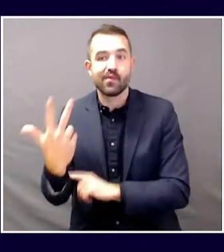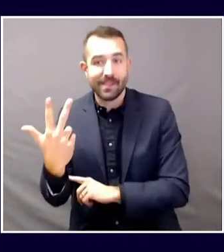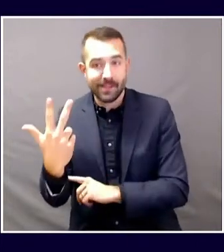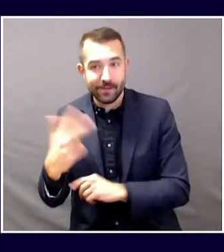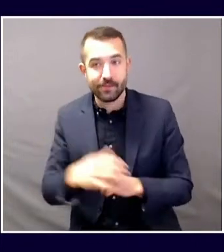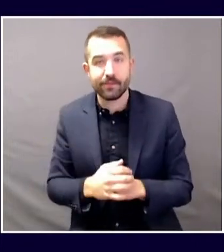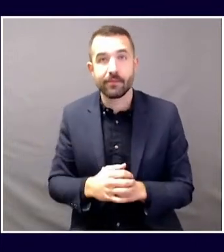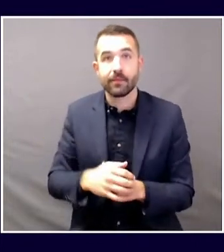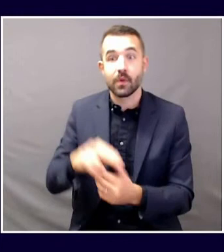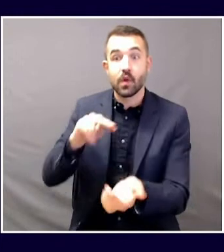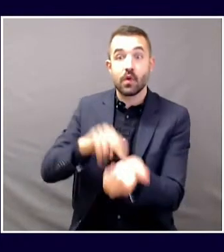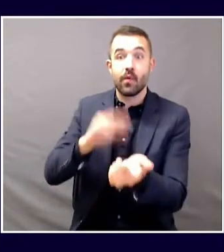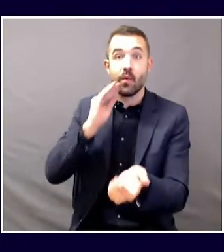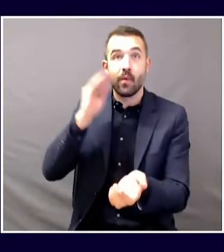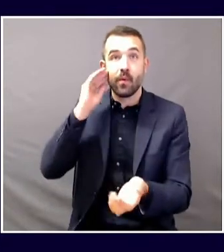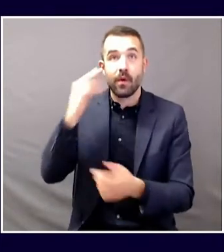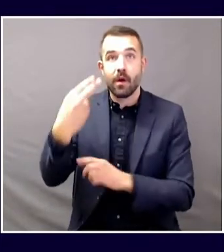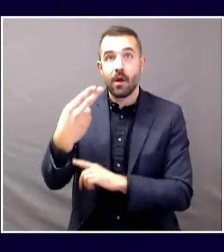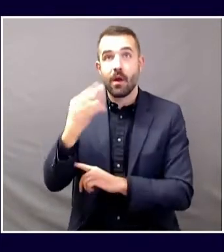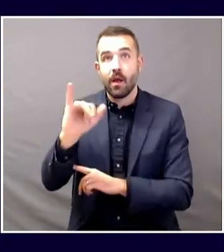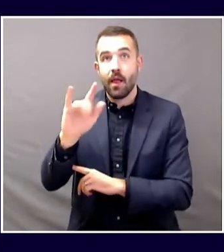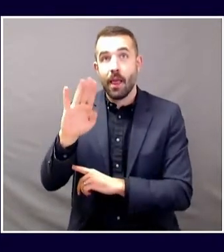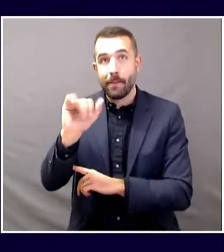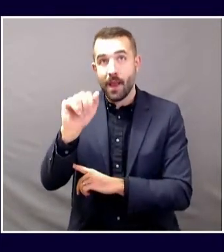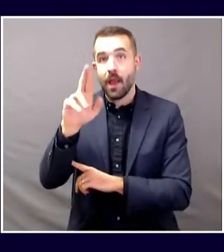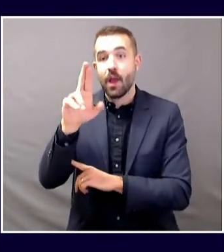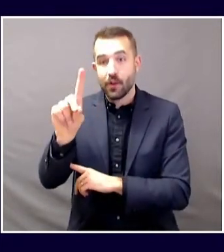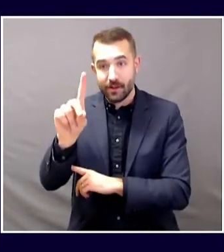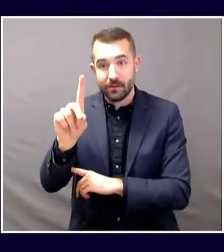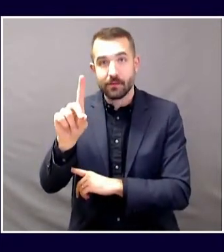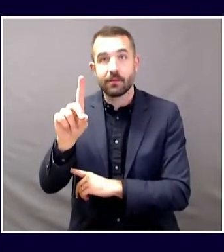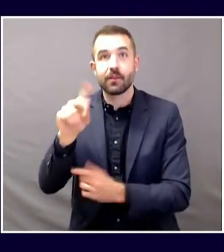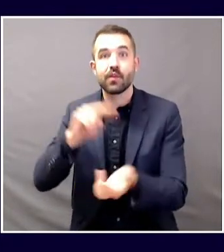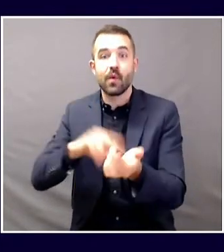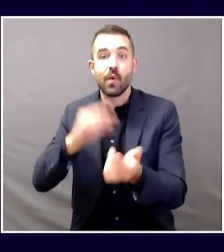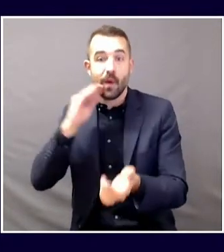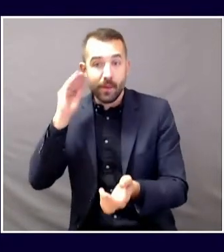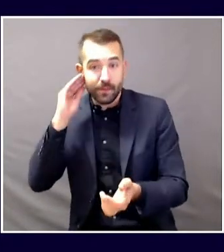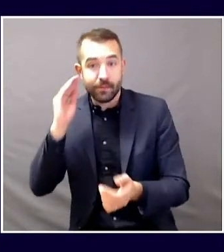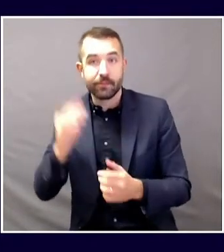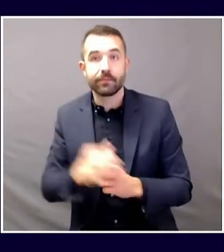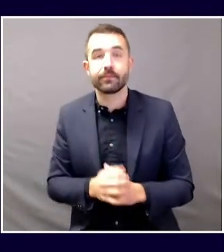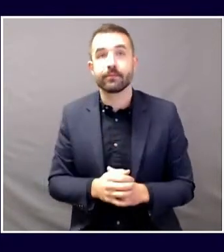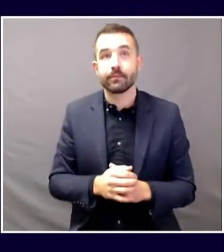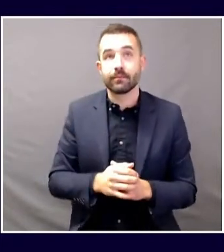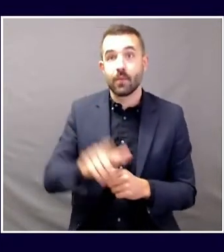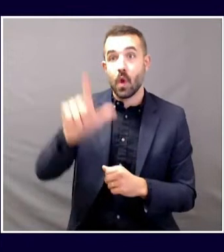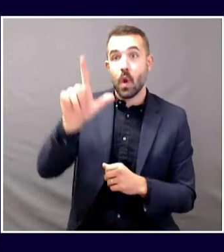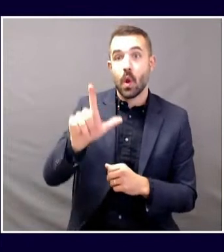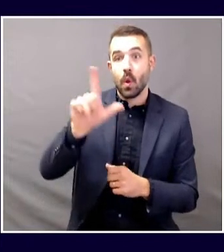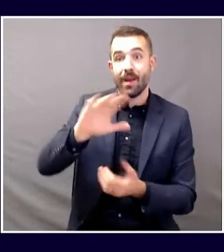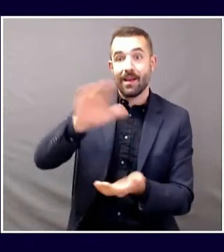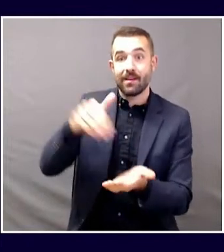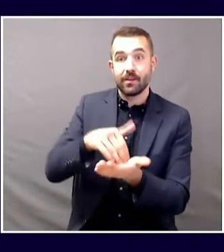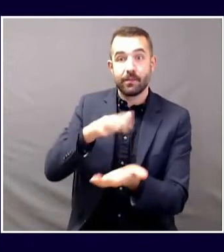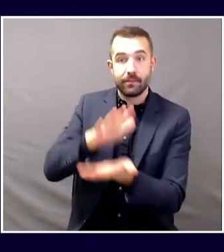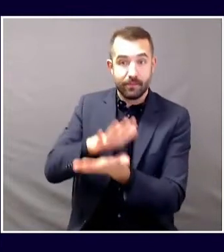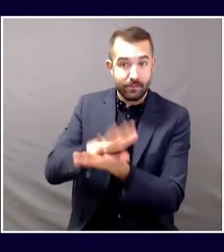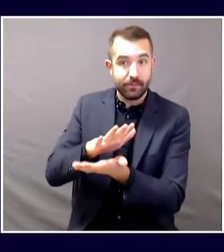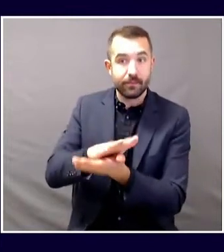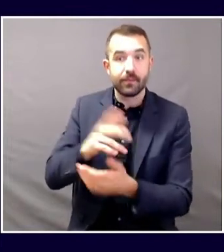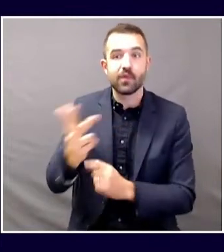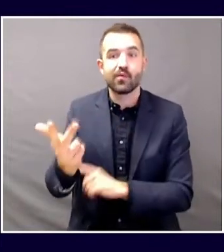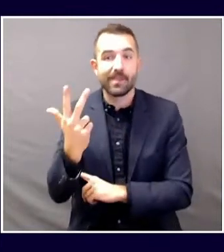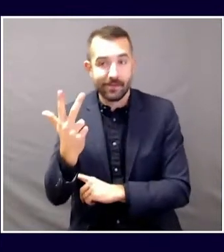3 cases, Lewiston Middle School also with 3, the Maine Department of Transportation Western